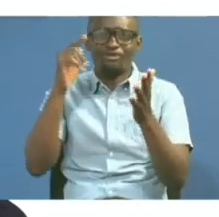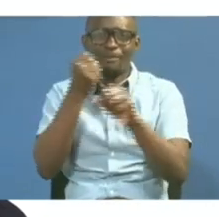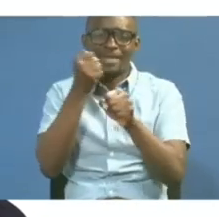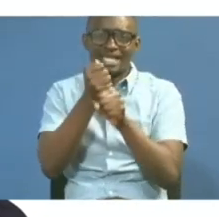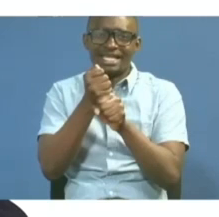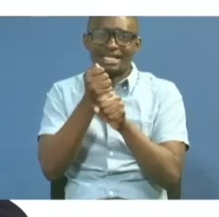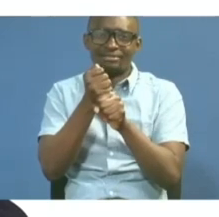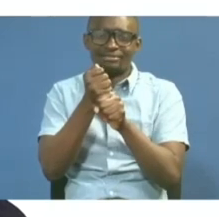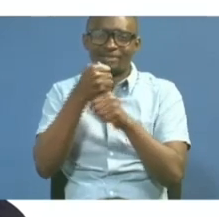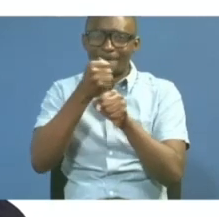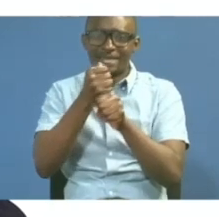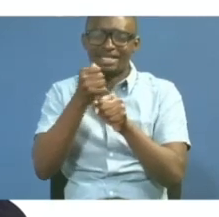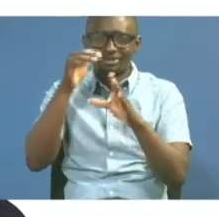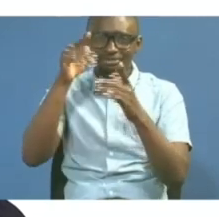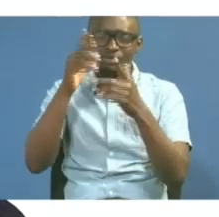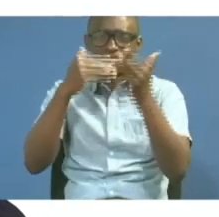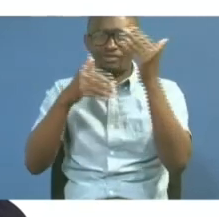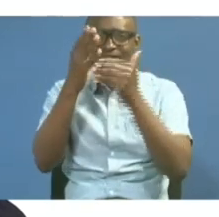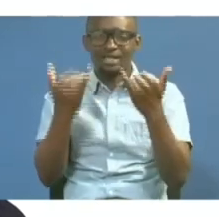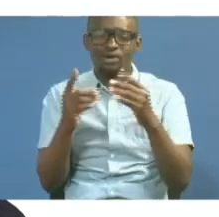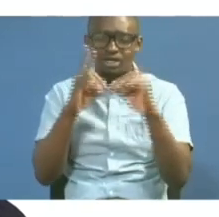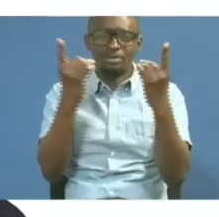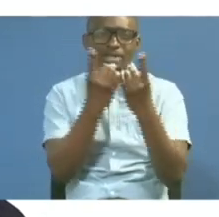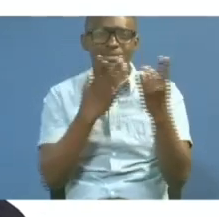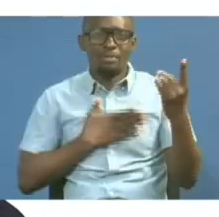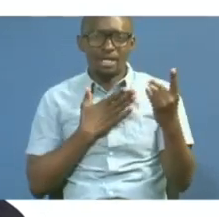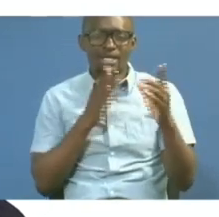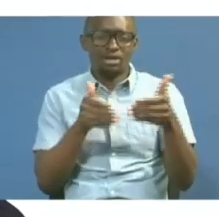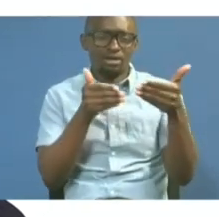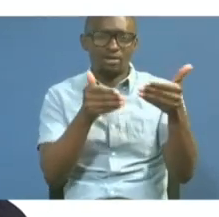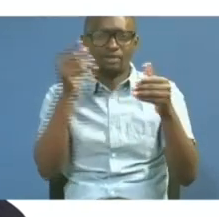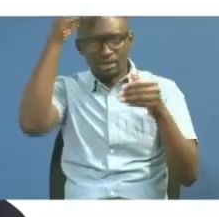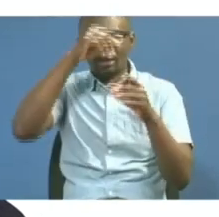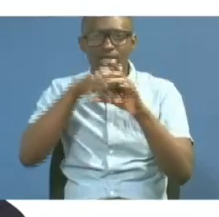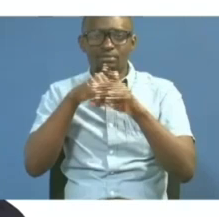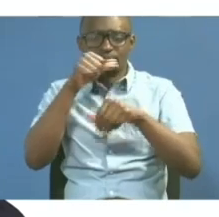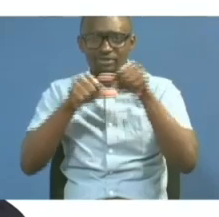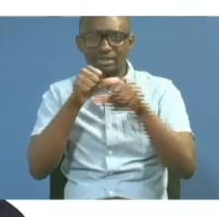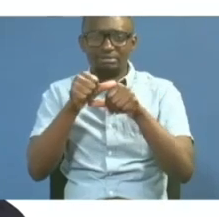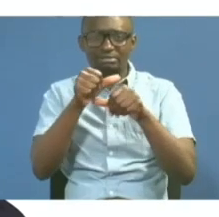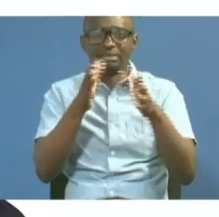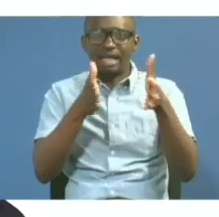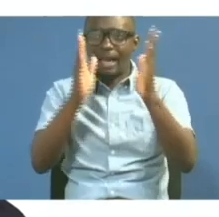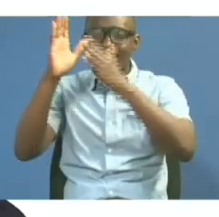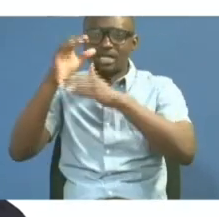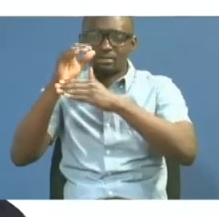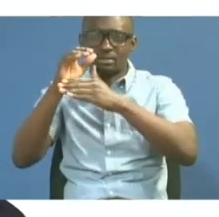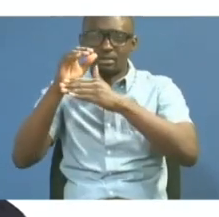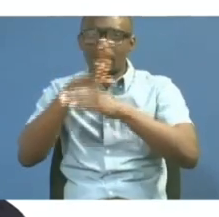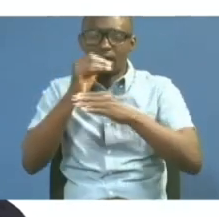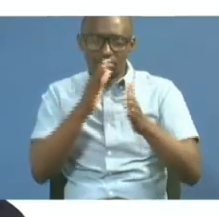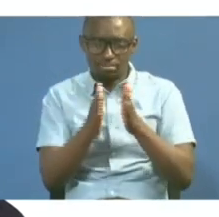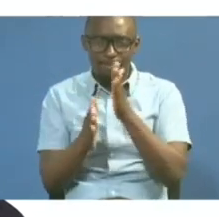to the university. The Department of Urban and Regional Planning offers a degree in Bachelor of Science, Urban and